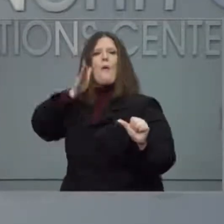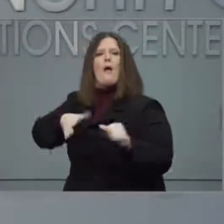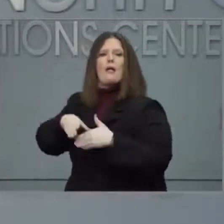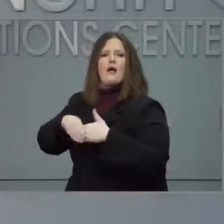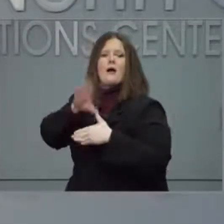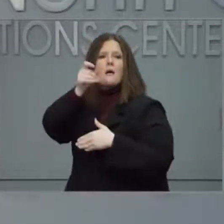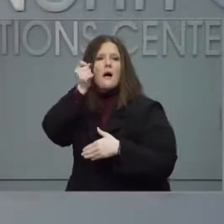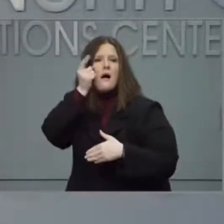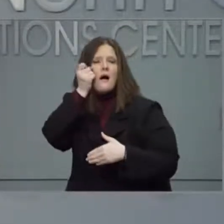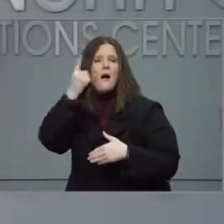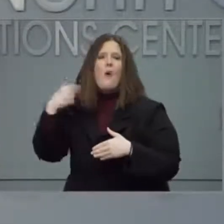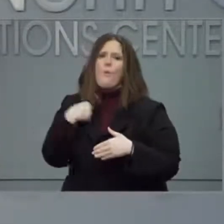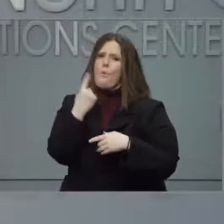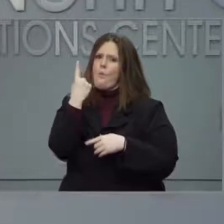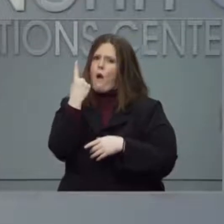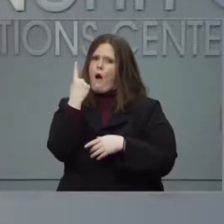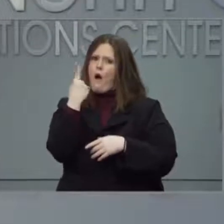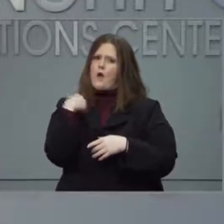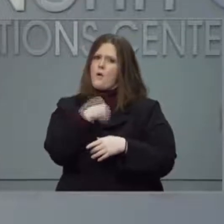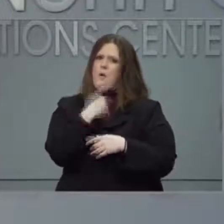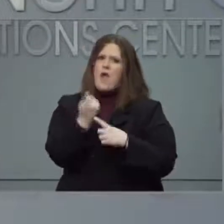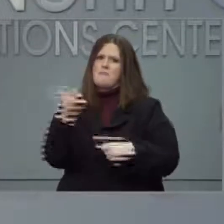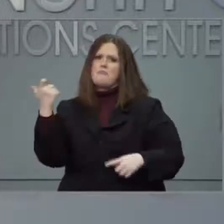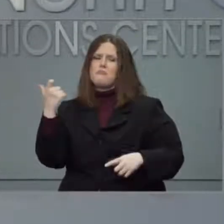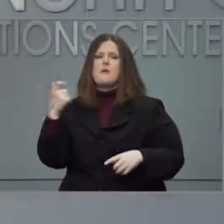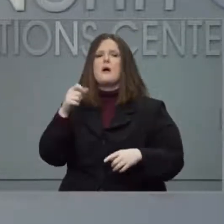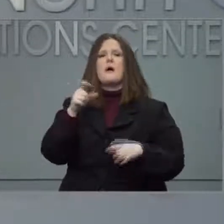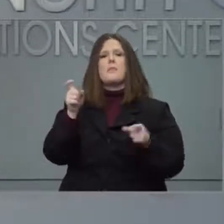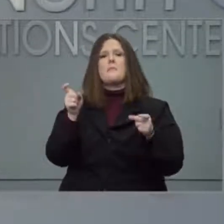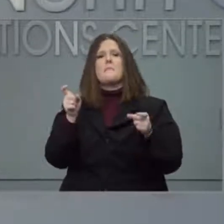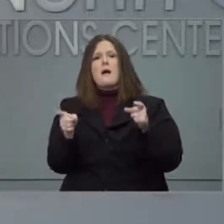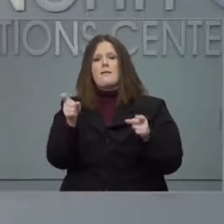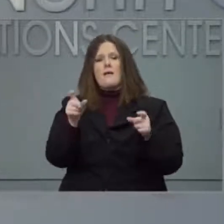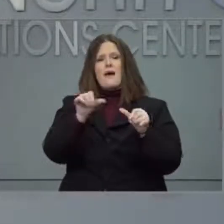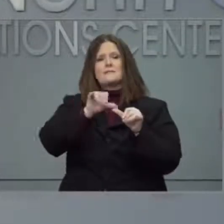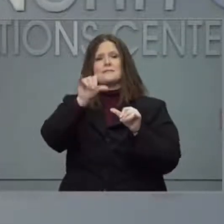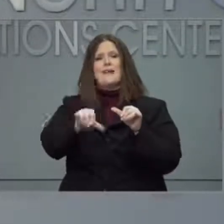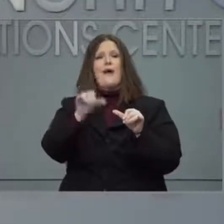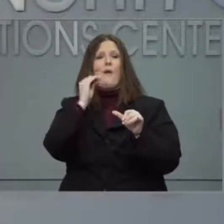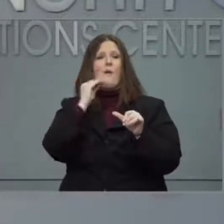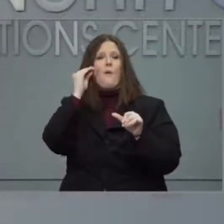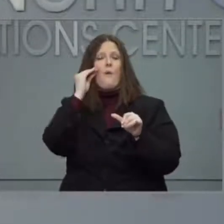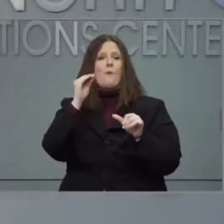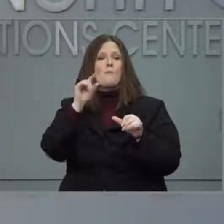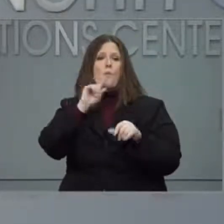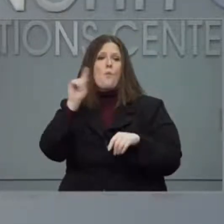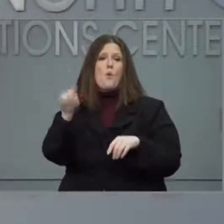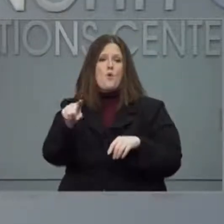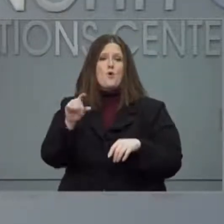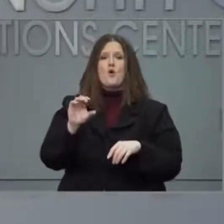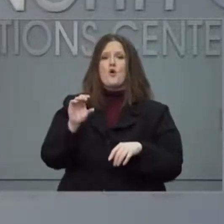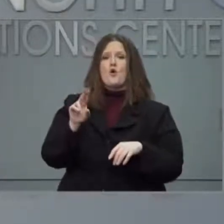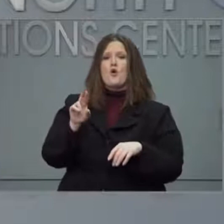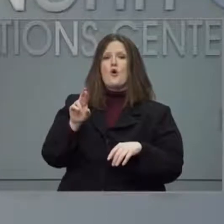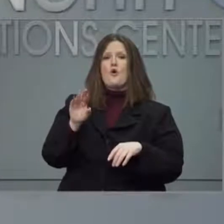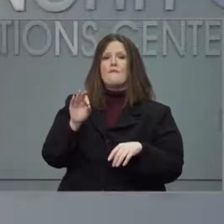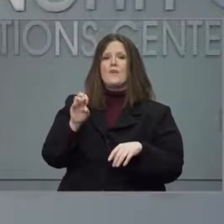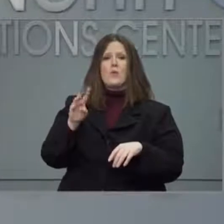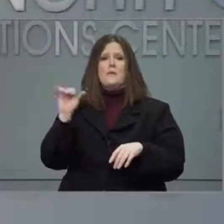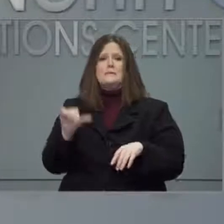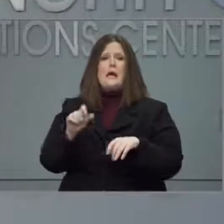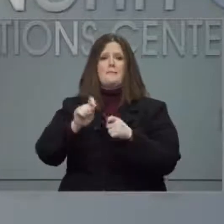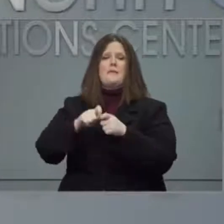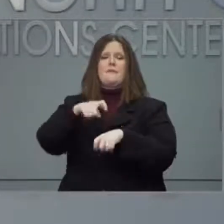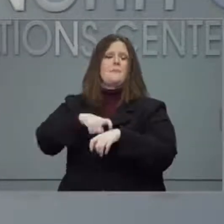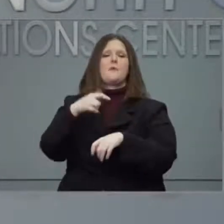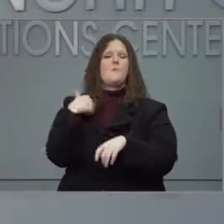one restriction, and that's the modified stay-at-home order and the curfew. And we still have these